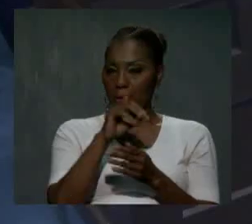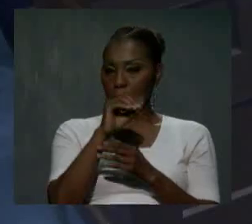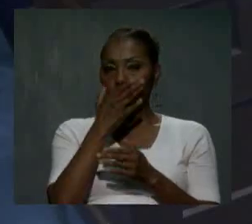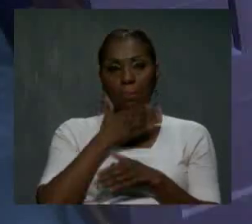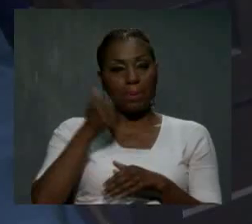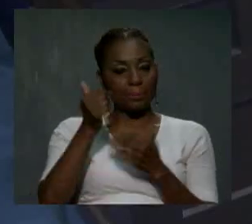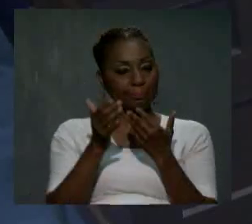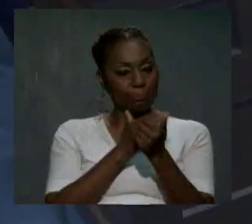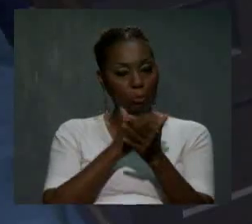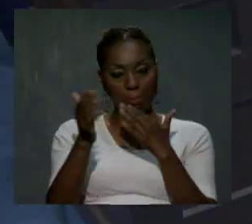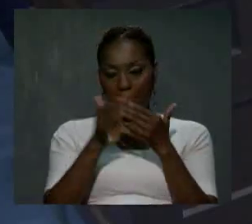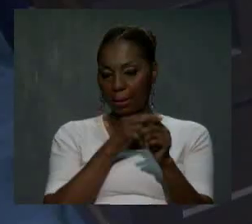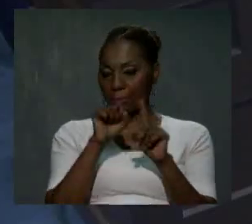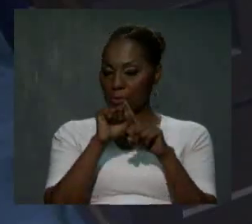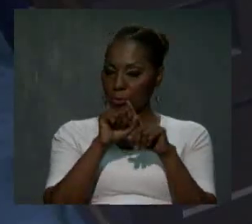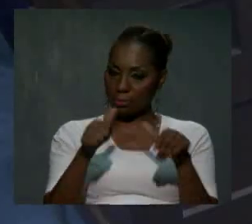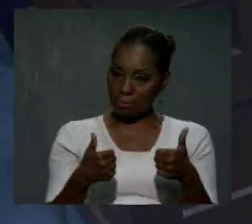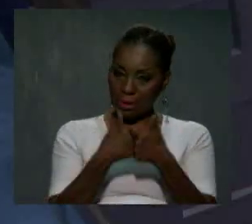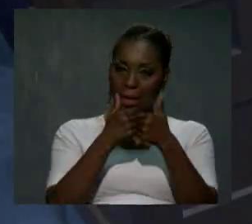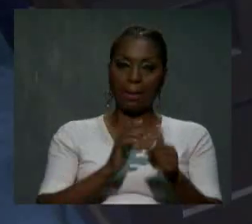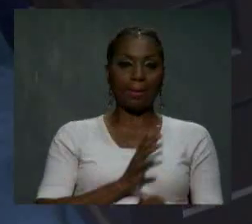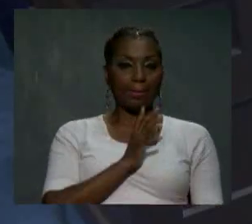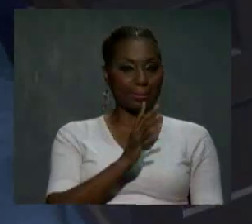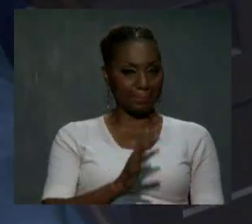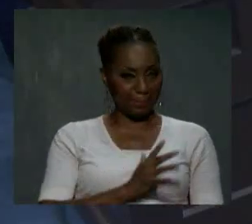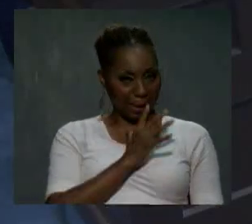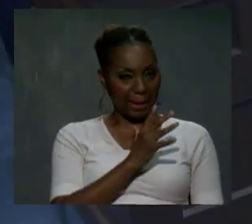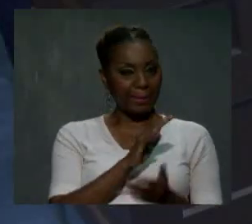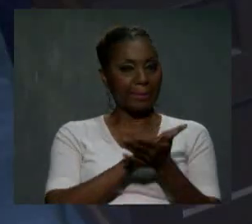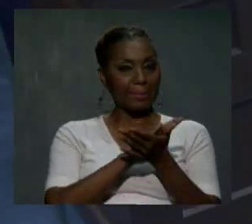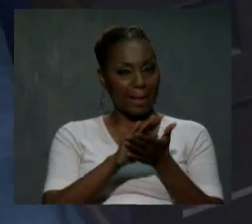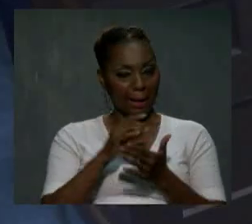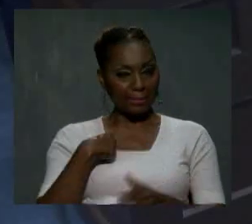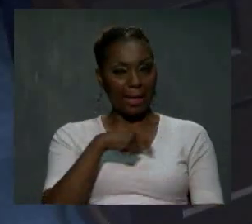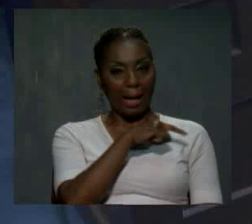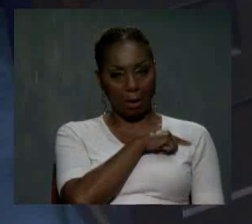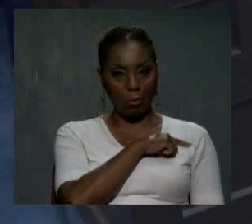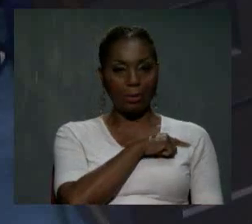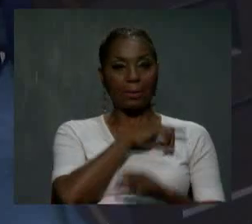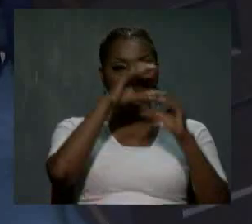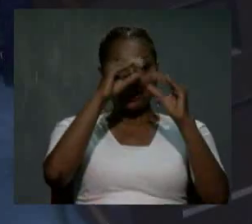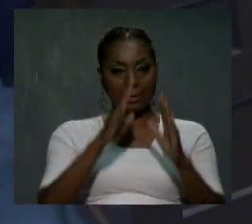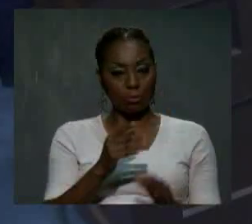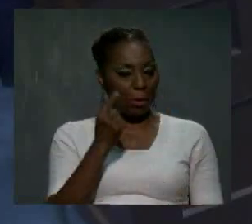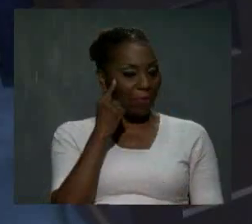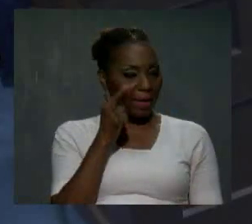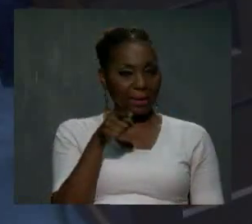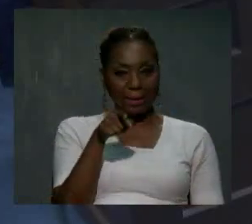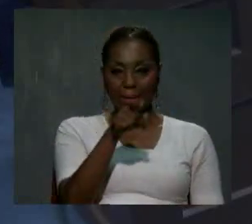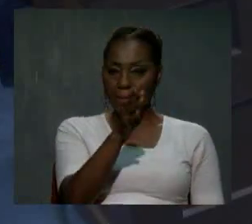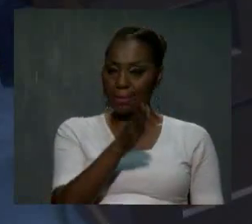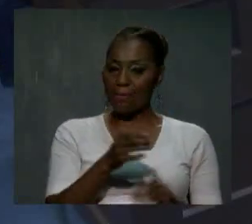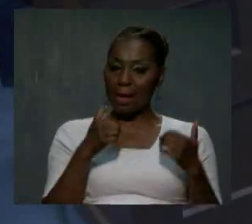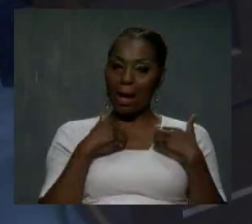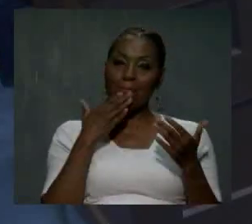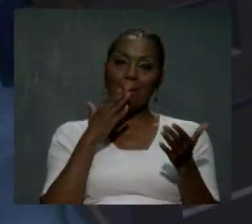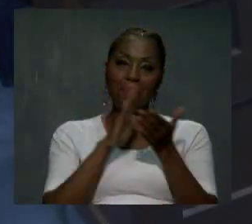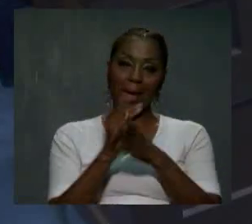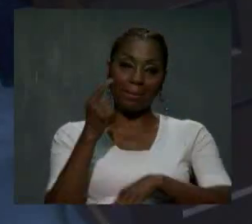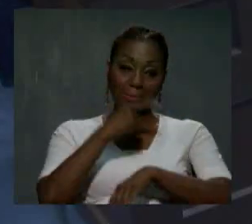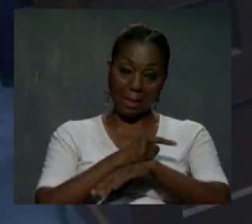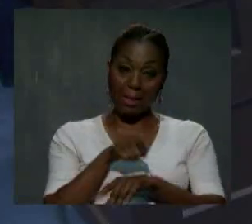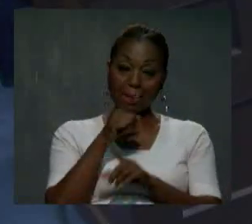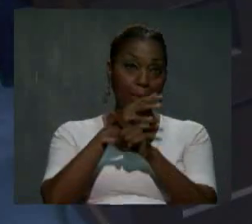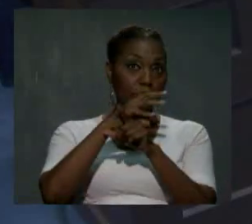or challenge. He's very polite and courteous, and our faculty thinks he has never had a bad day. He is a joy to be around, and he excelled in all